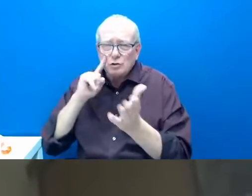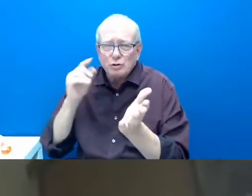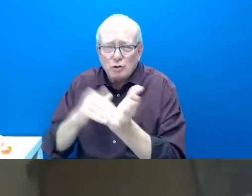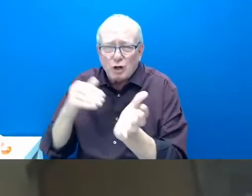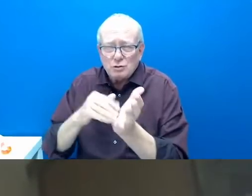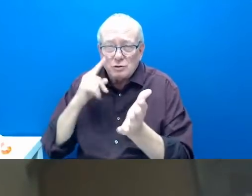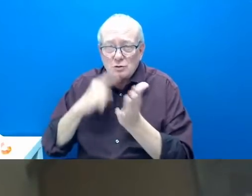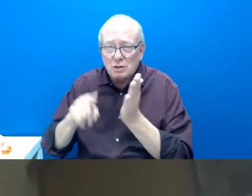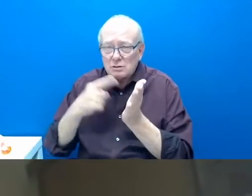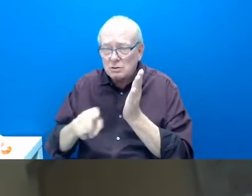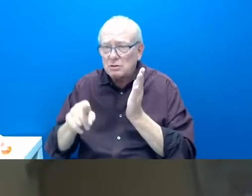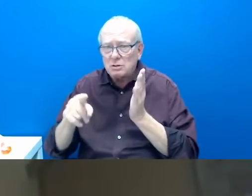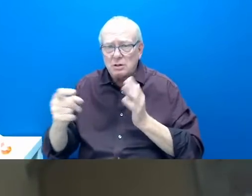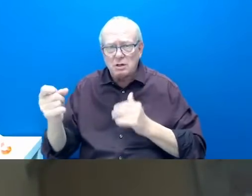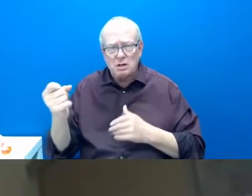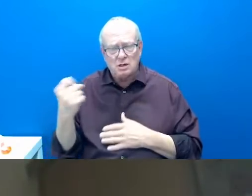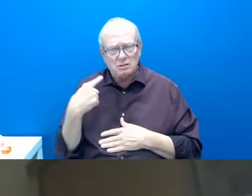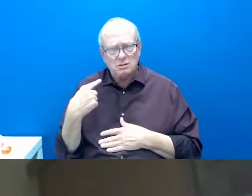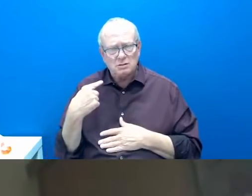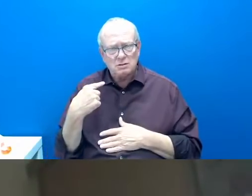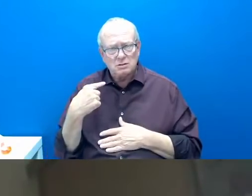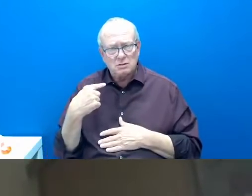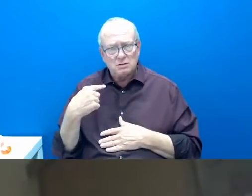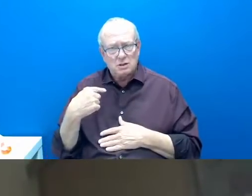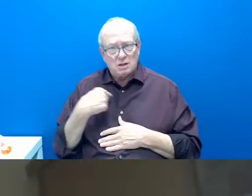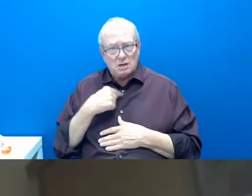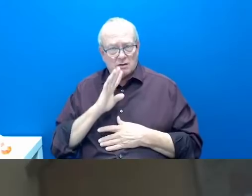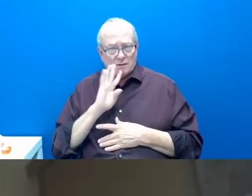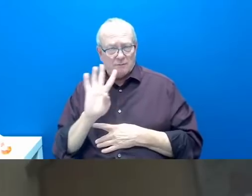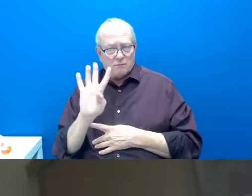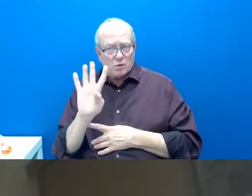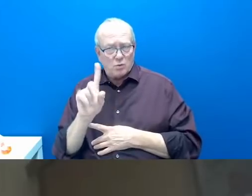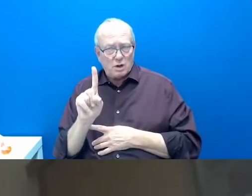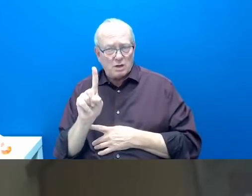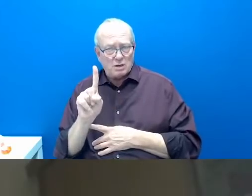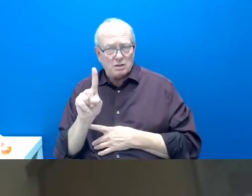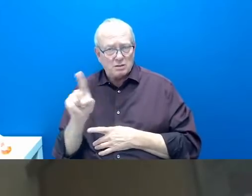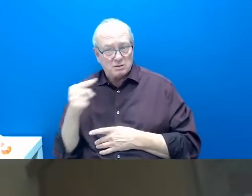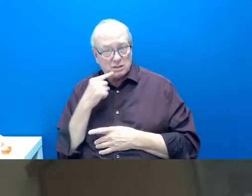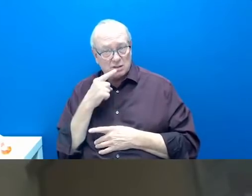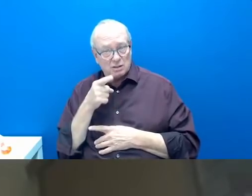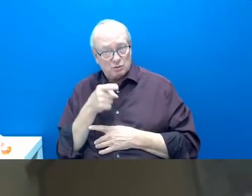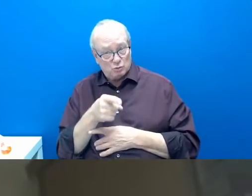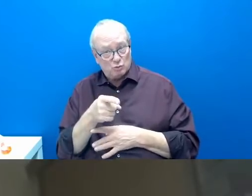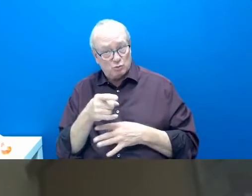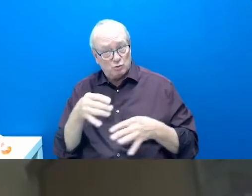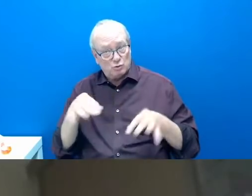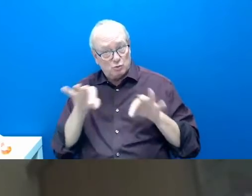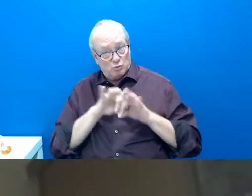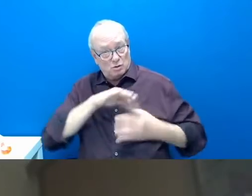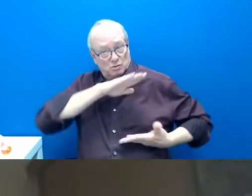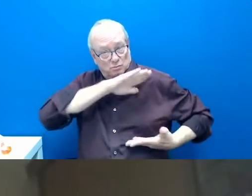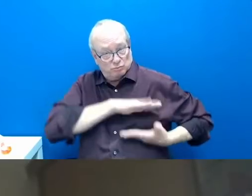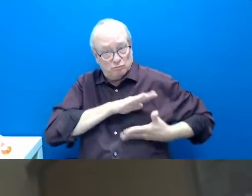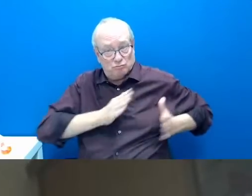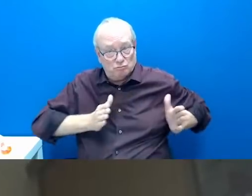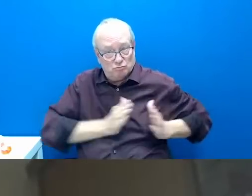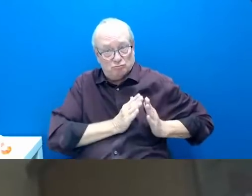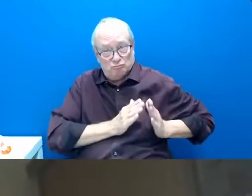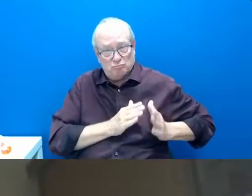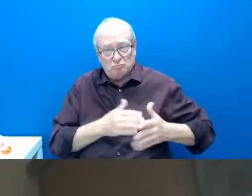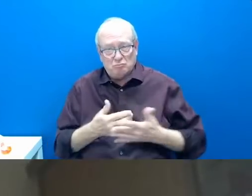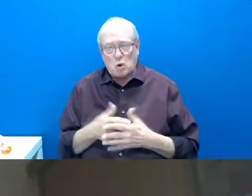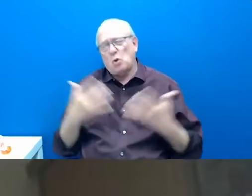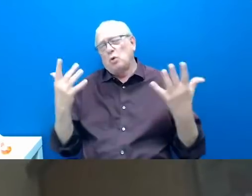asked me whether or not I wanted to start, because I'm 41, whether or not it'd be worth talking about getting a mammogram. And I thought, well,